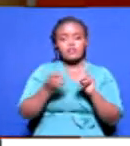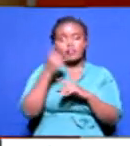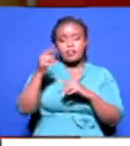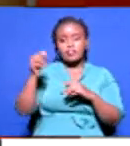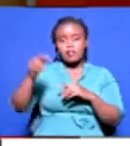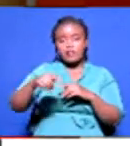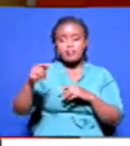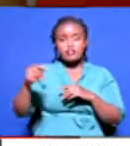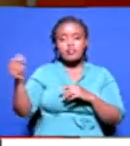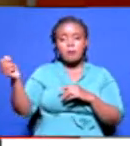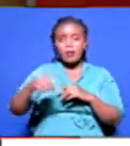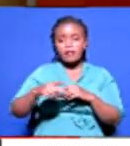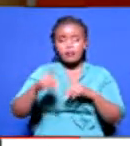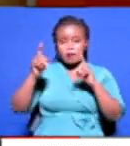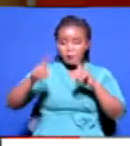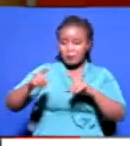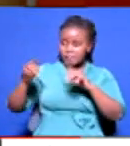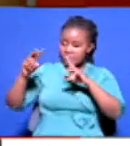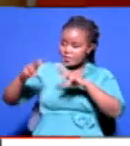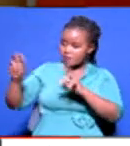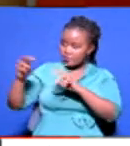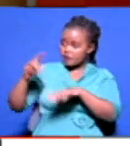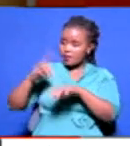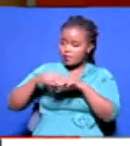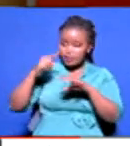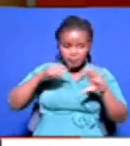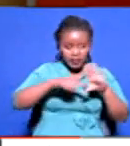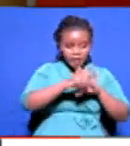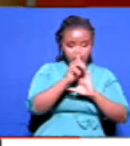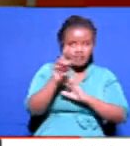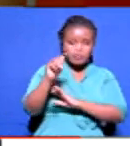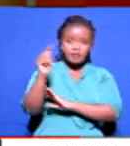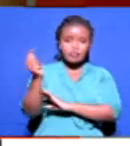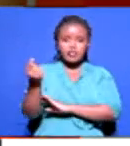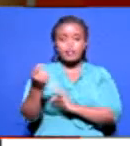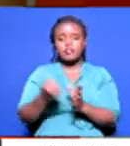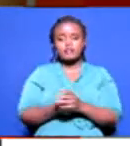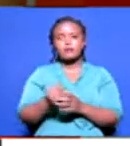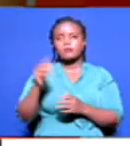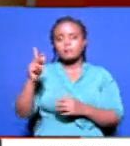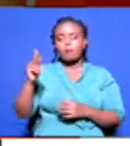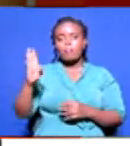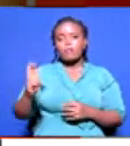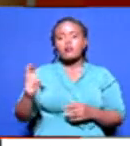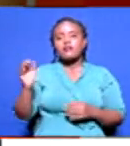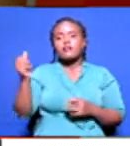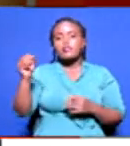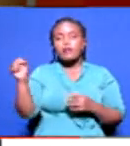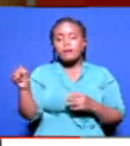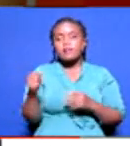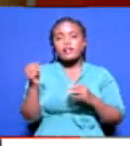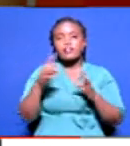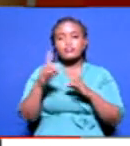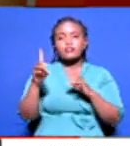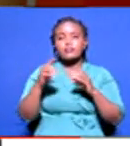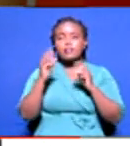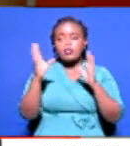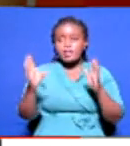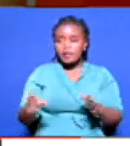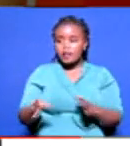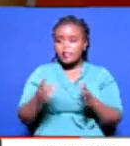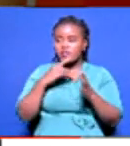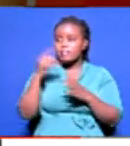inspected at points of entry into Kenya. Kenya Bureau of Standards Managing Director Bernard Njiriaine says this is a